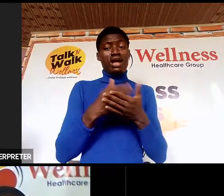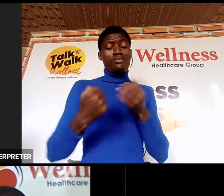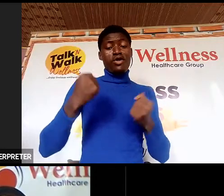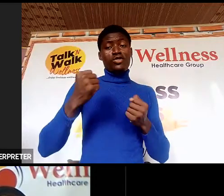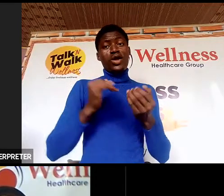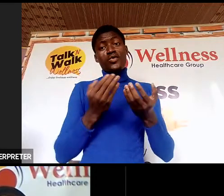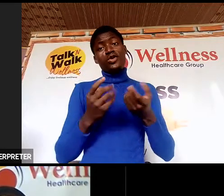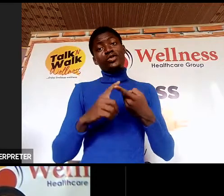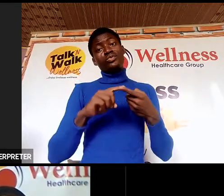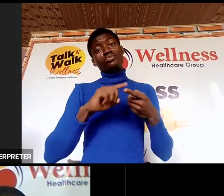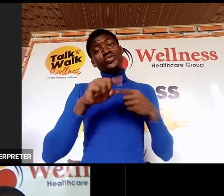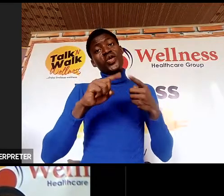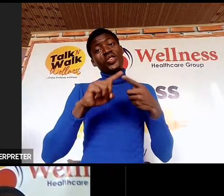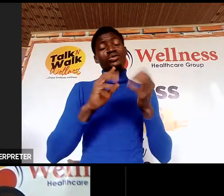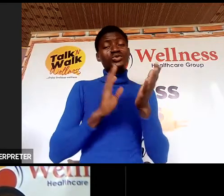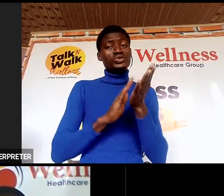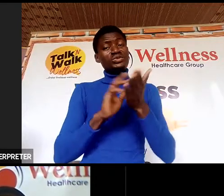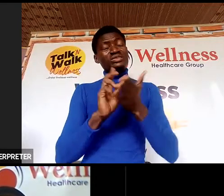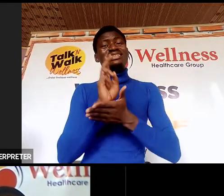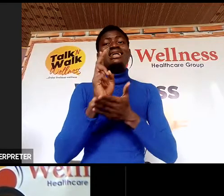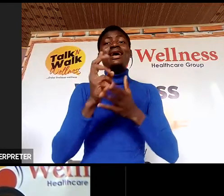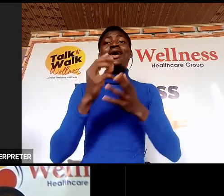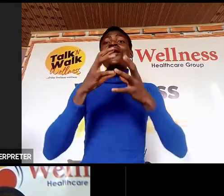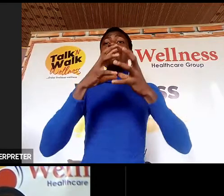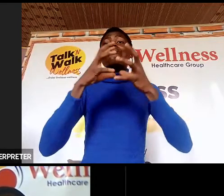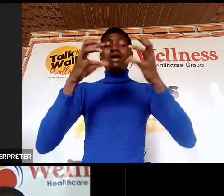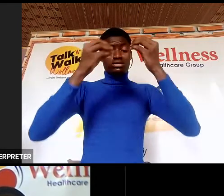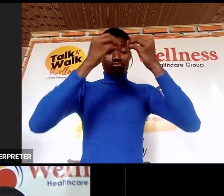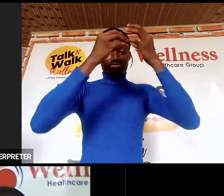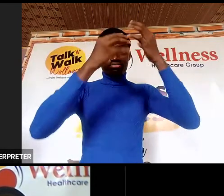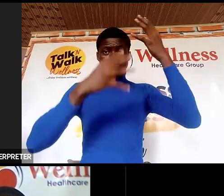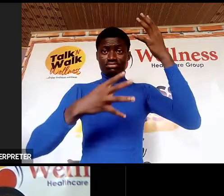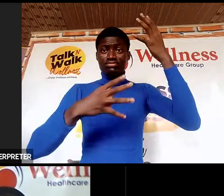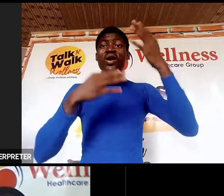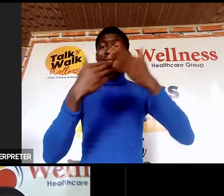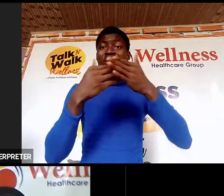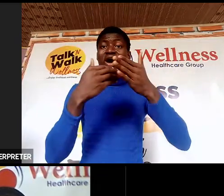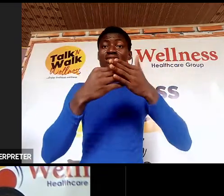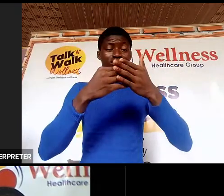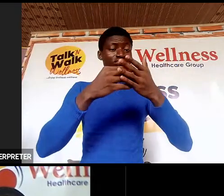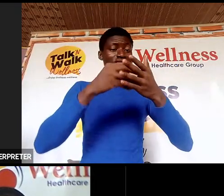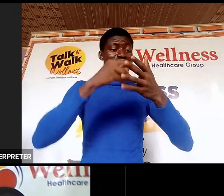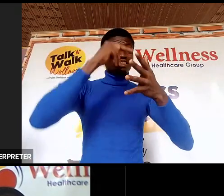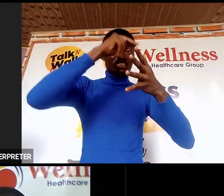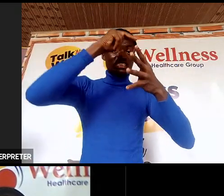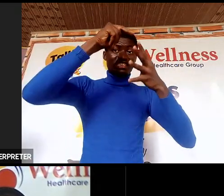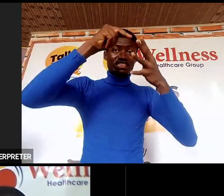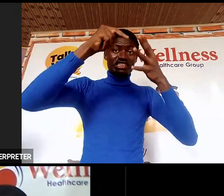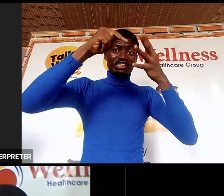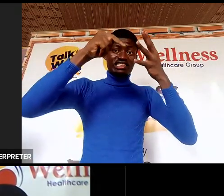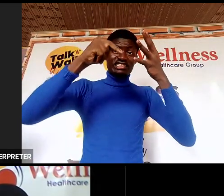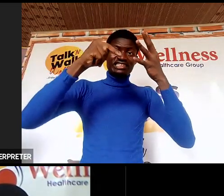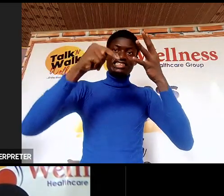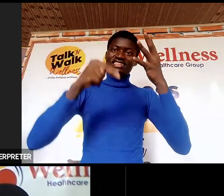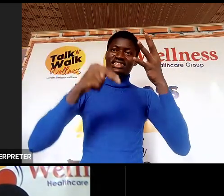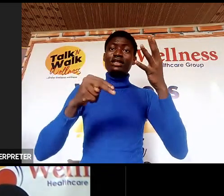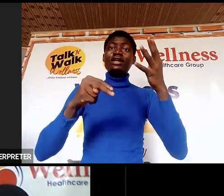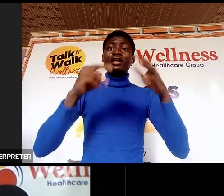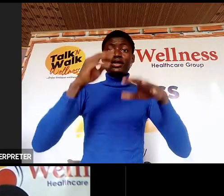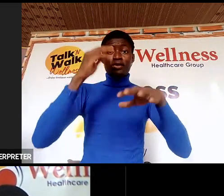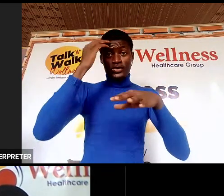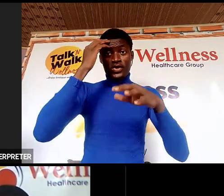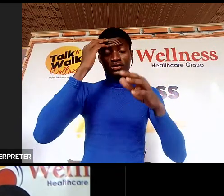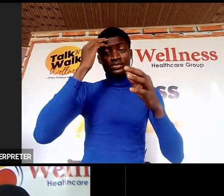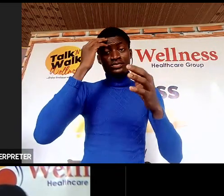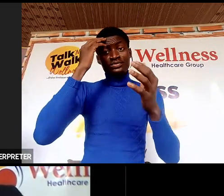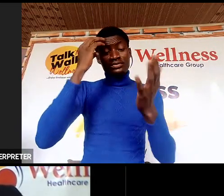that money is required for. For people that did economics, it talks about, you've heard about, the needs are insatiable,